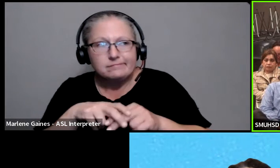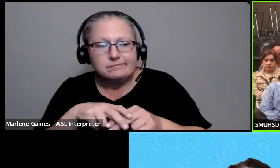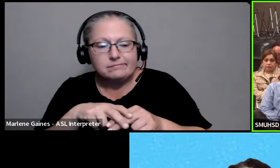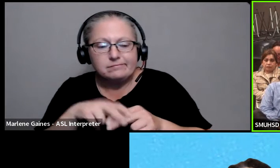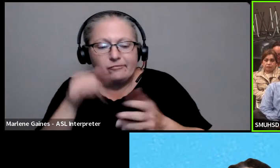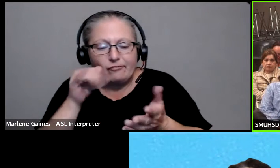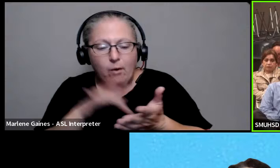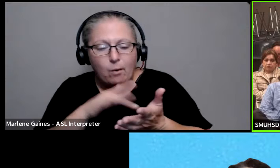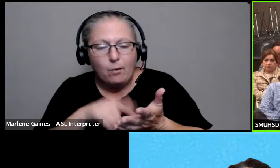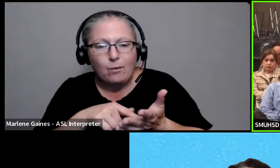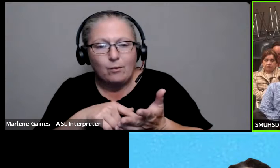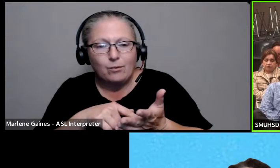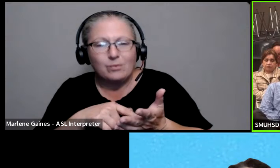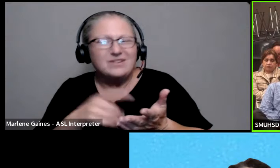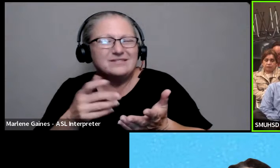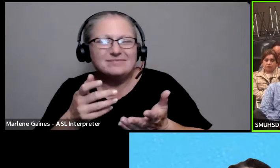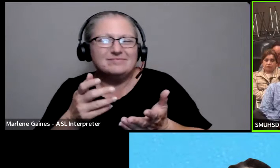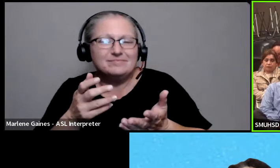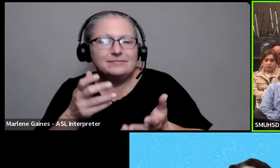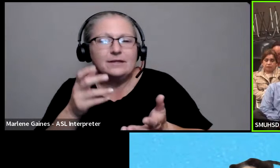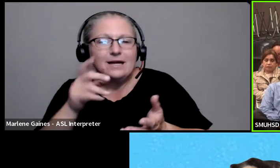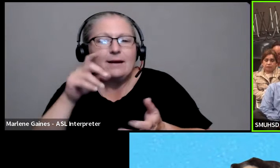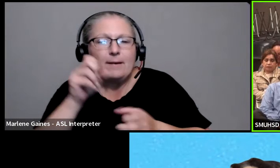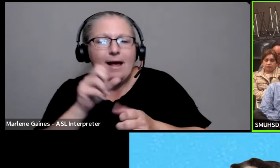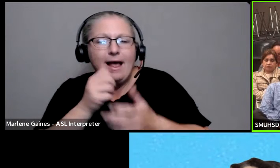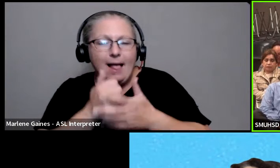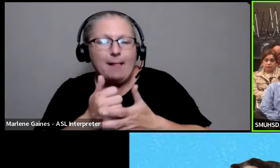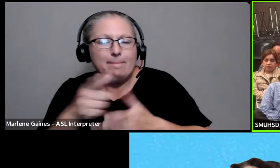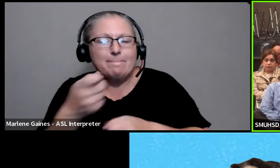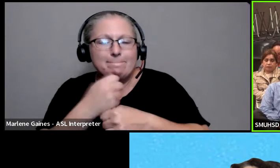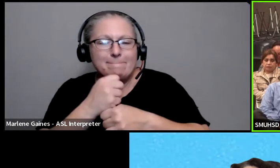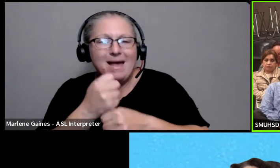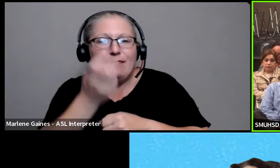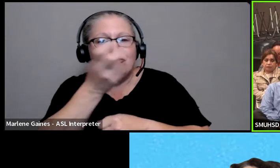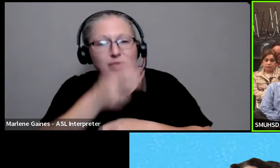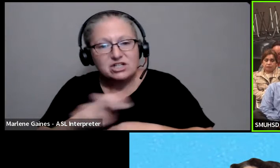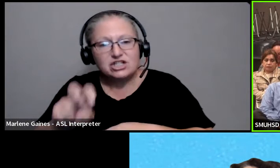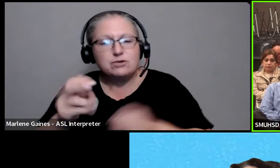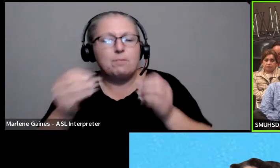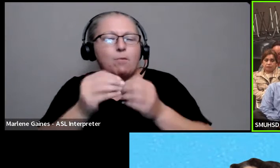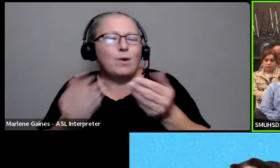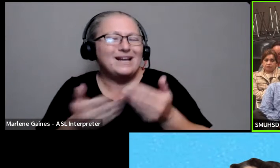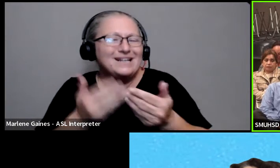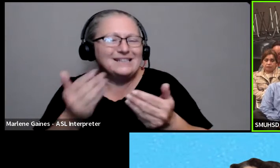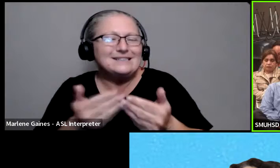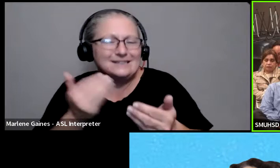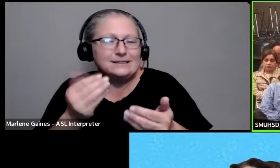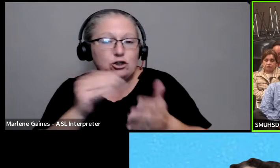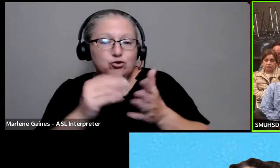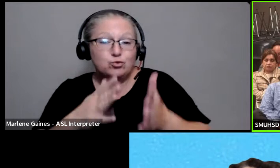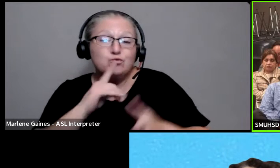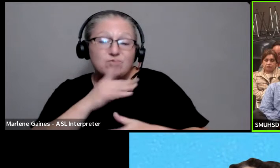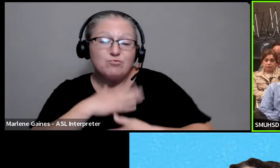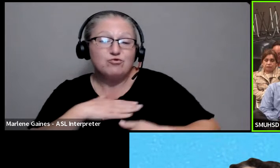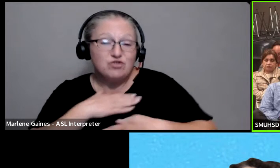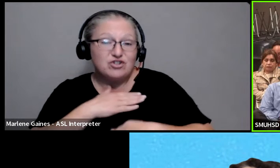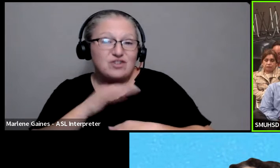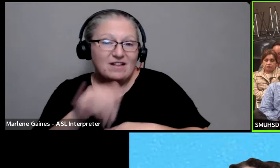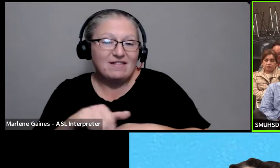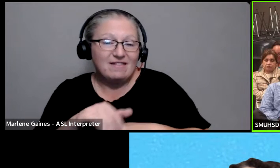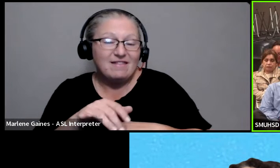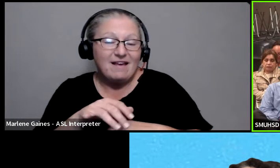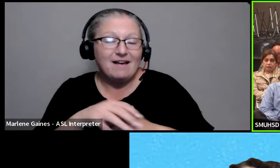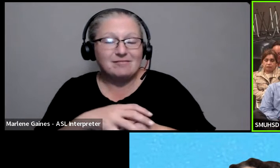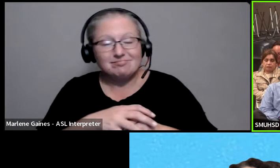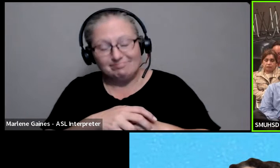that phone, like I think made that transition a lot easier, and, students appreciated, that